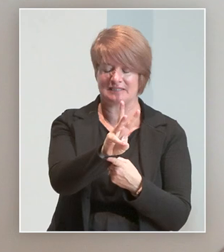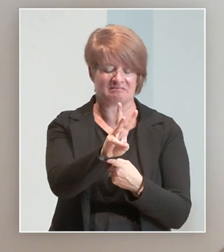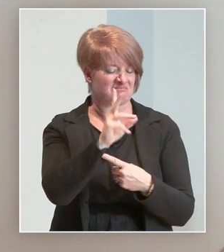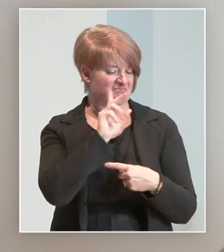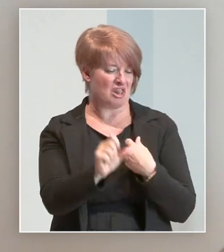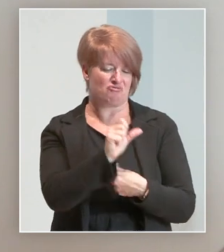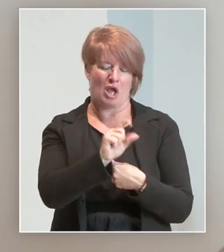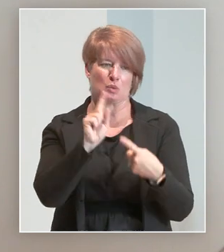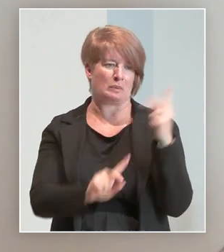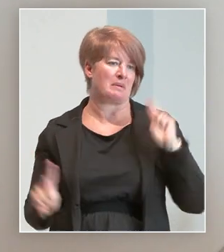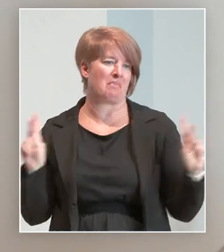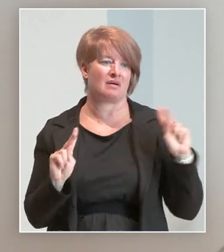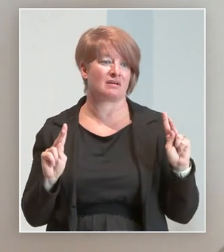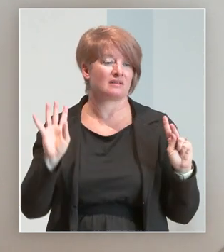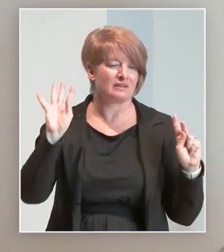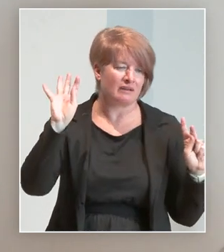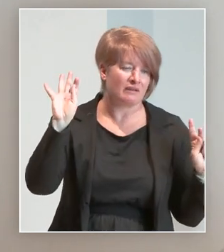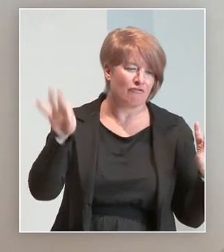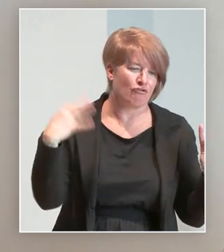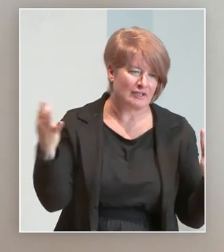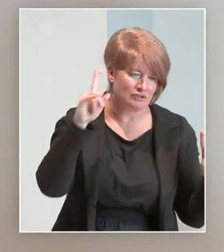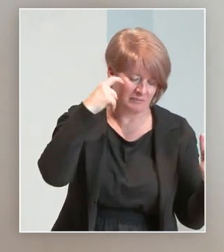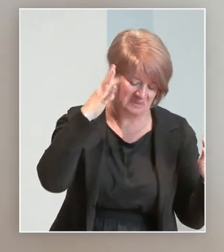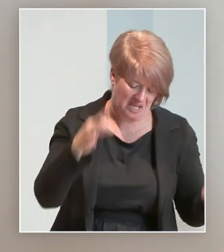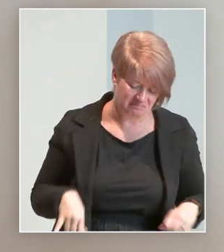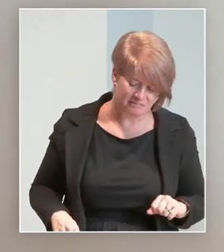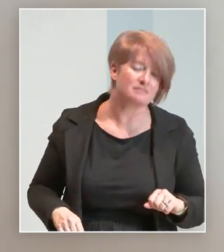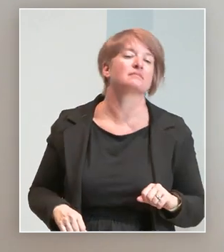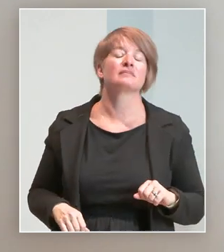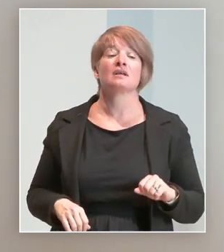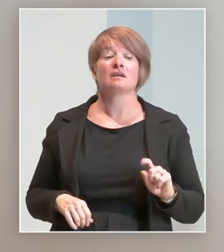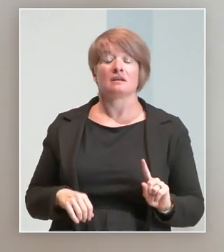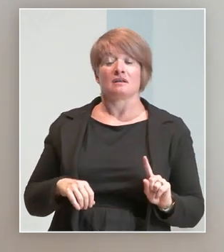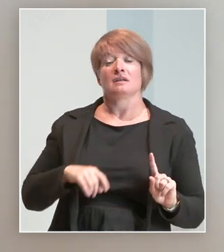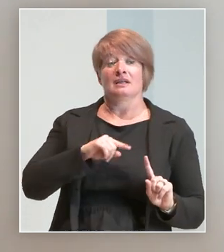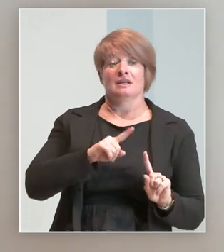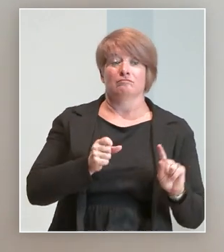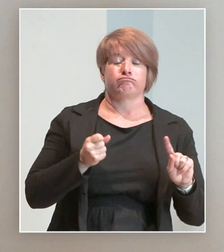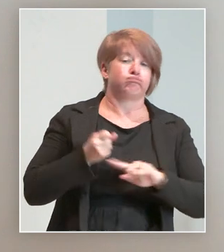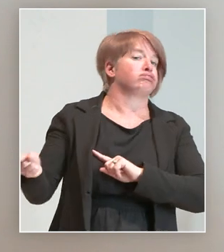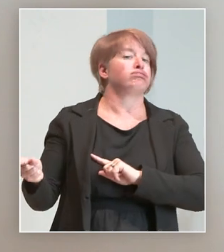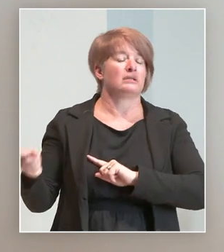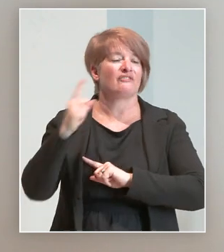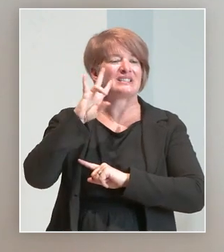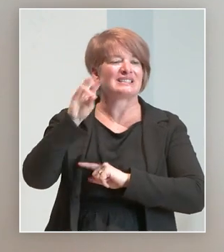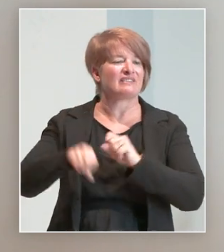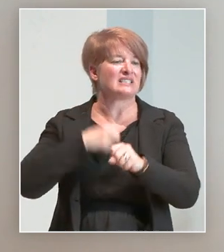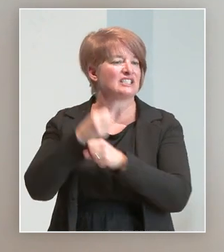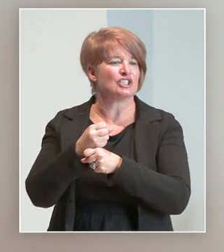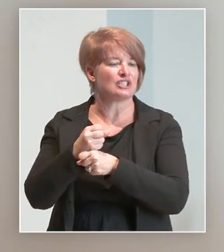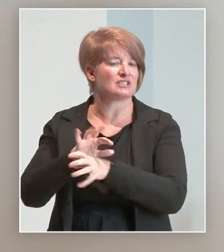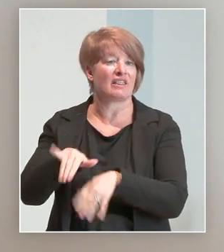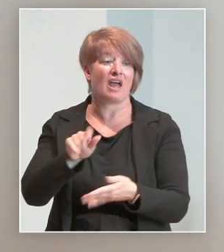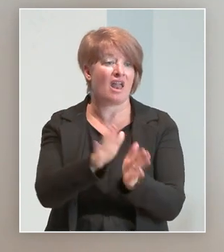a threat to the public order by the French colonial government. Huat was forced into exile for 7 years, and the novel was erased from